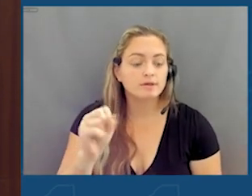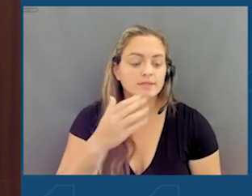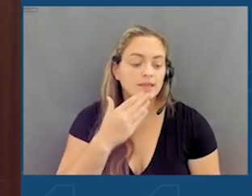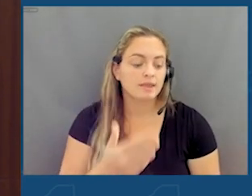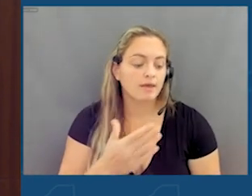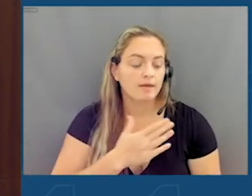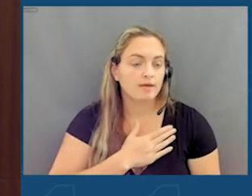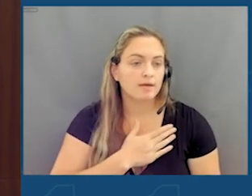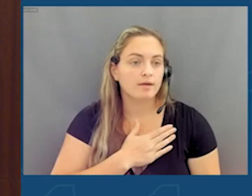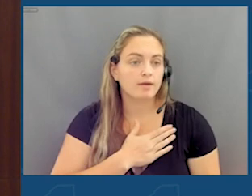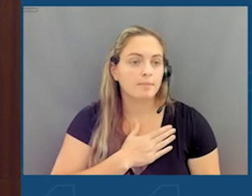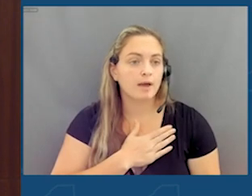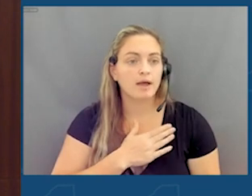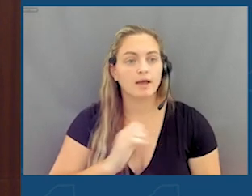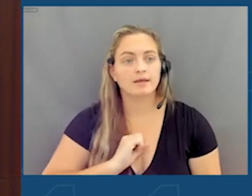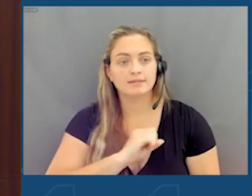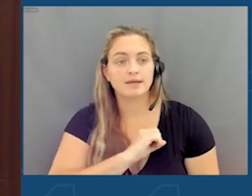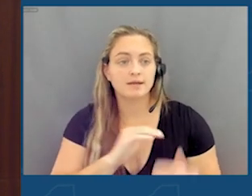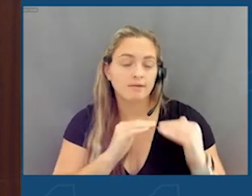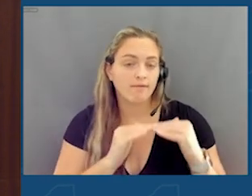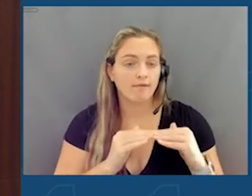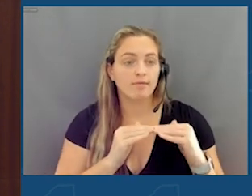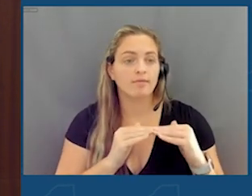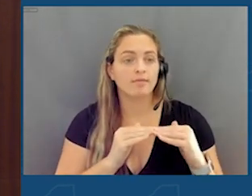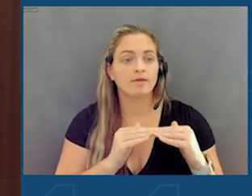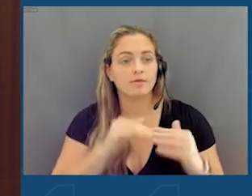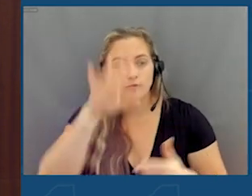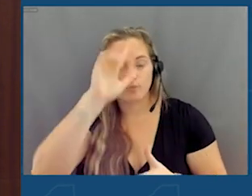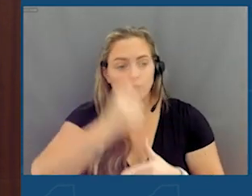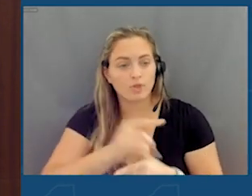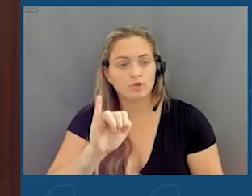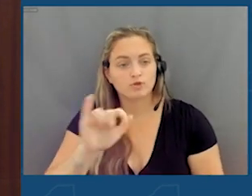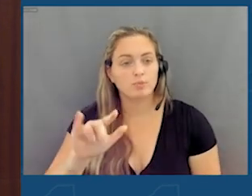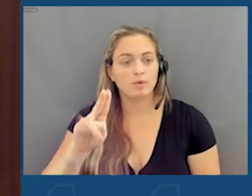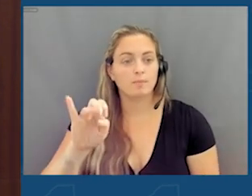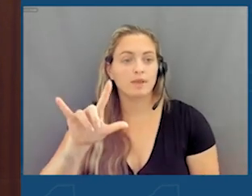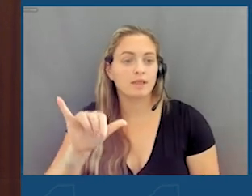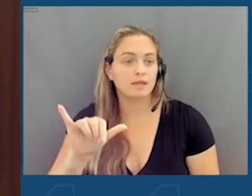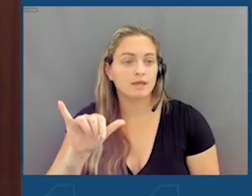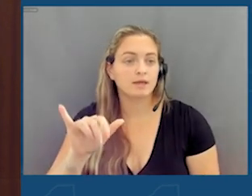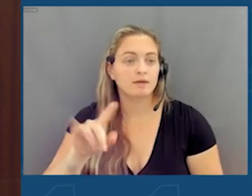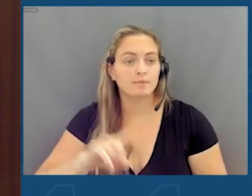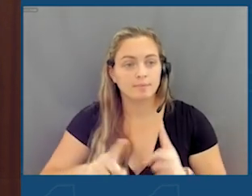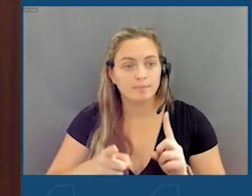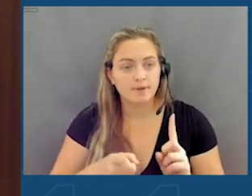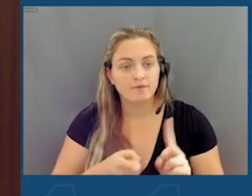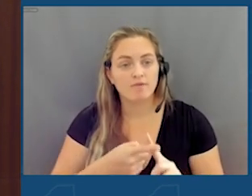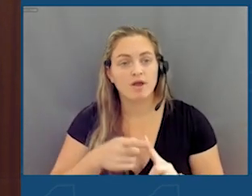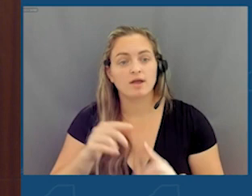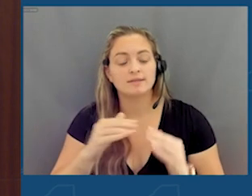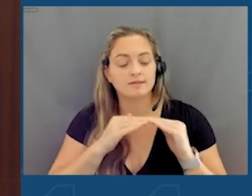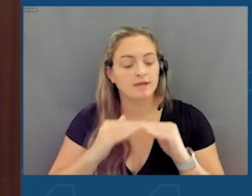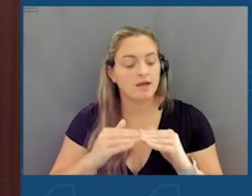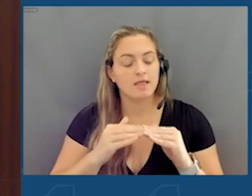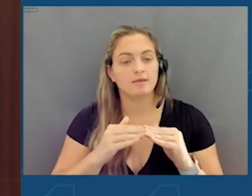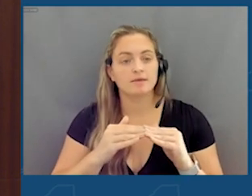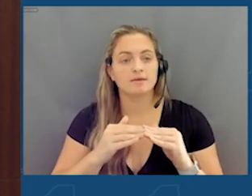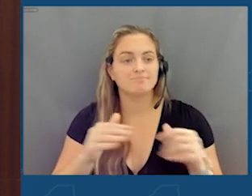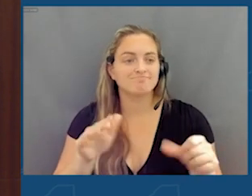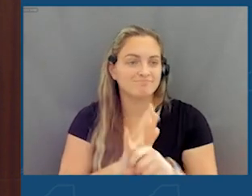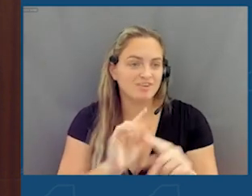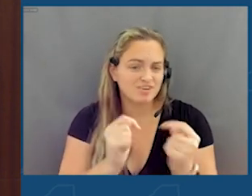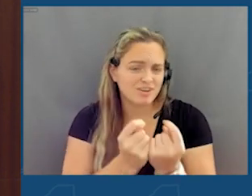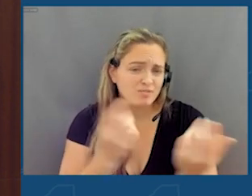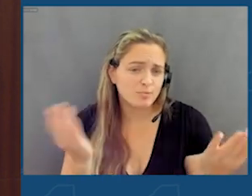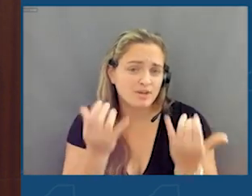my Senate colleague and my brother Jamal Belly, my friends, colleagues, and my entire team for being